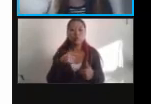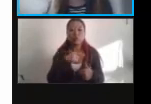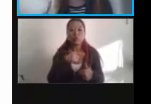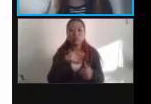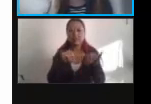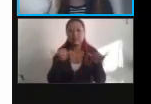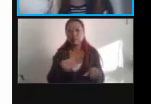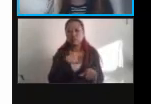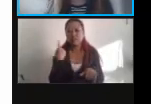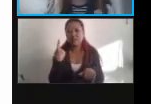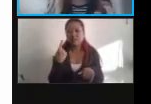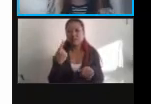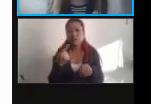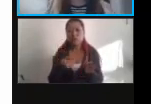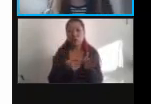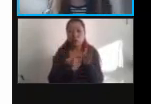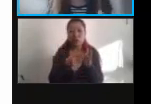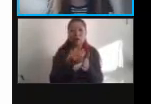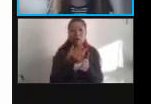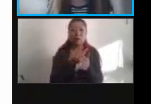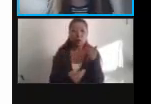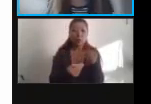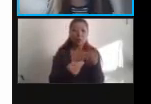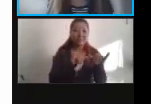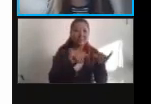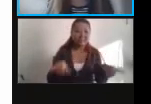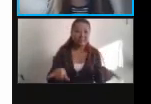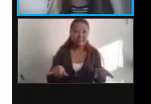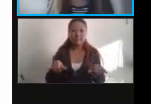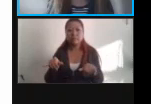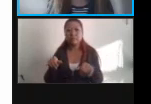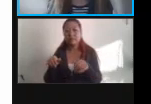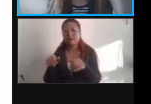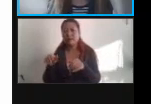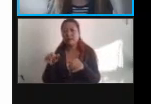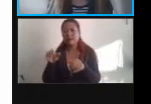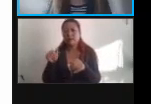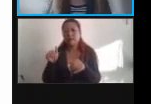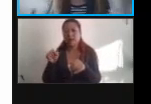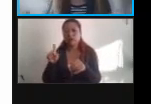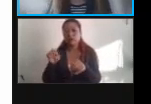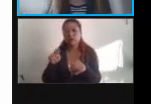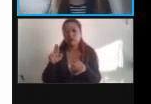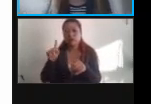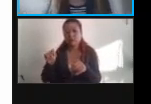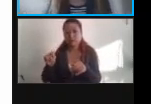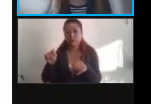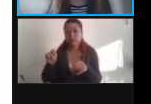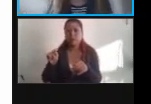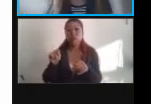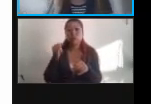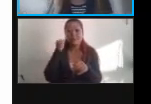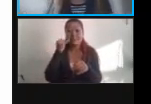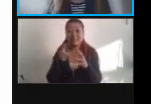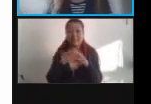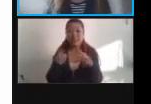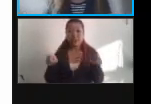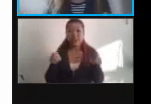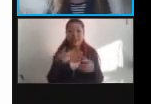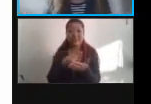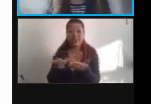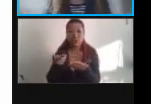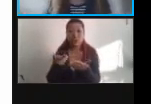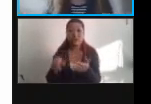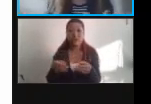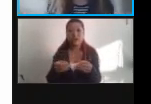and the astronauts, right? And so failure in either of those systems can result in loss of crew or those mission objectives. The